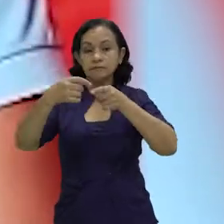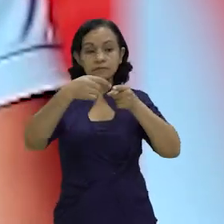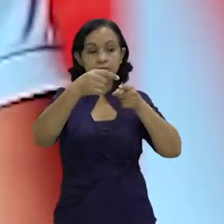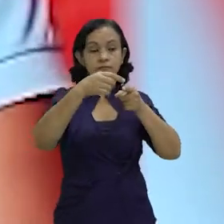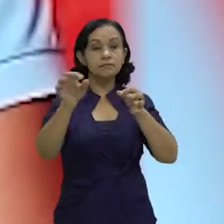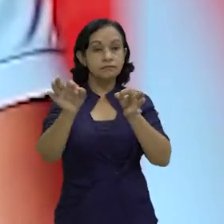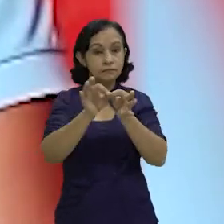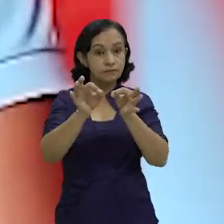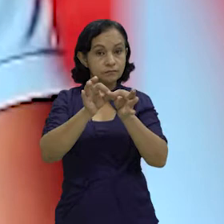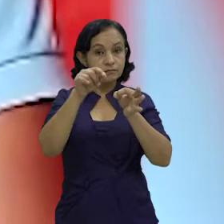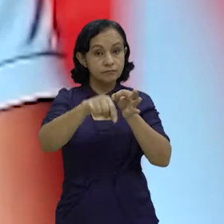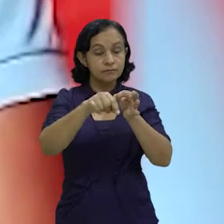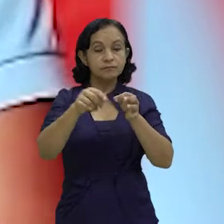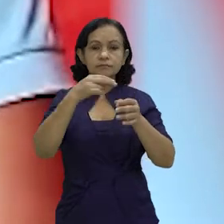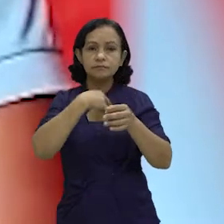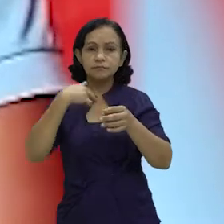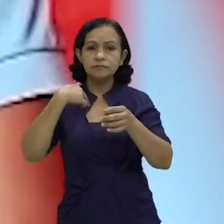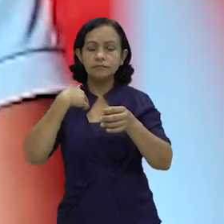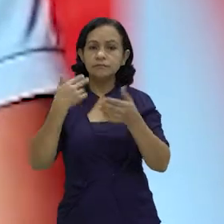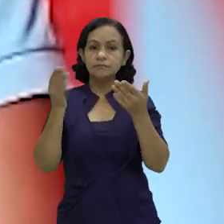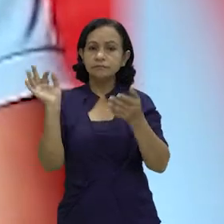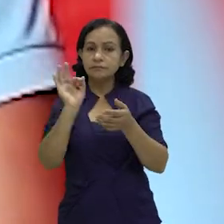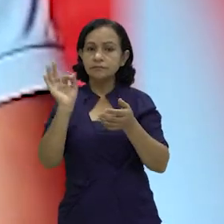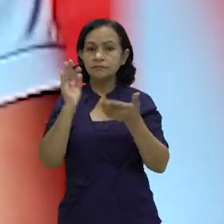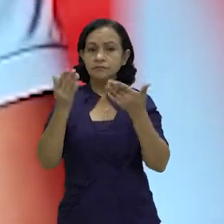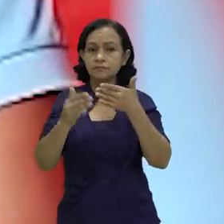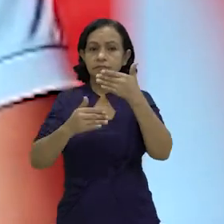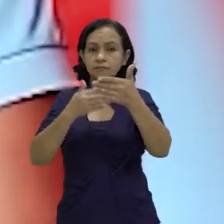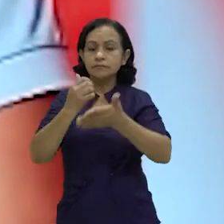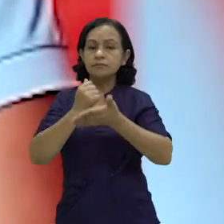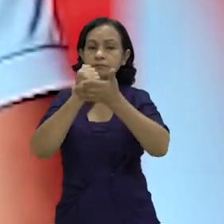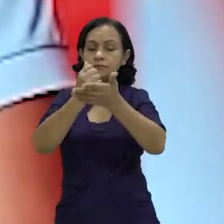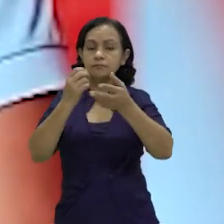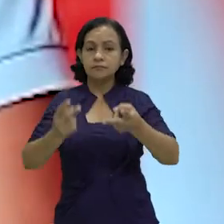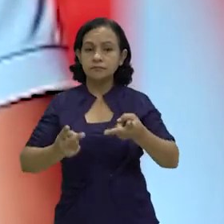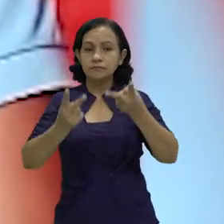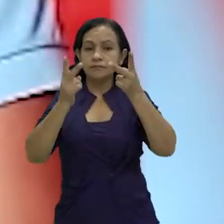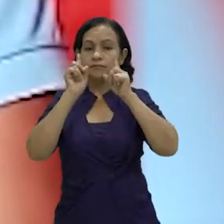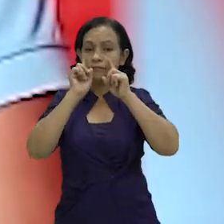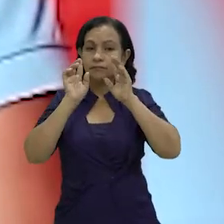municipalities making actions to help to help heal the health